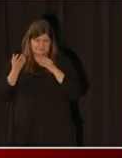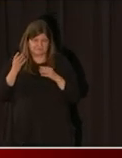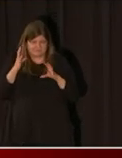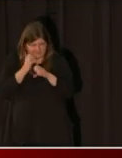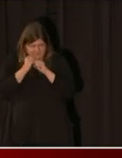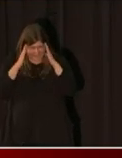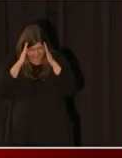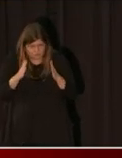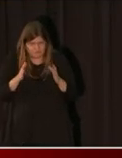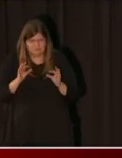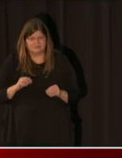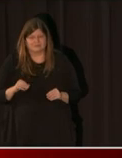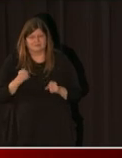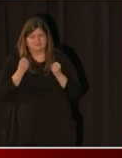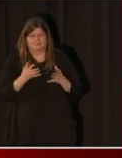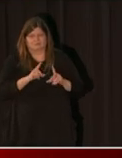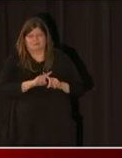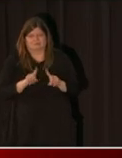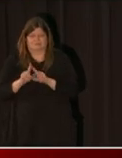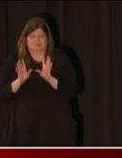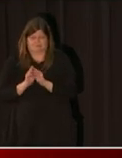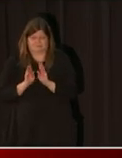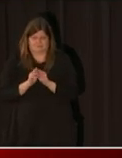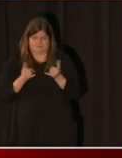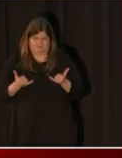think there's a call happening now that I'm gonna